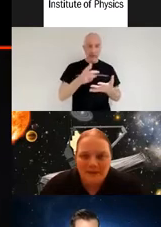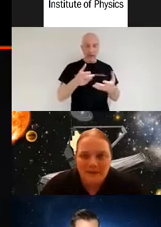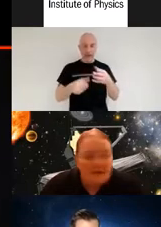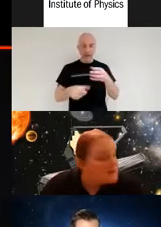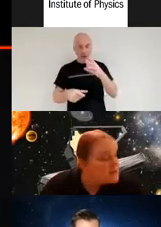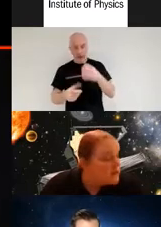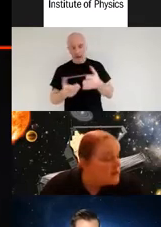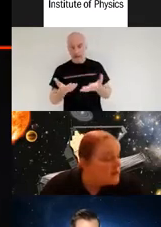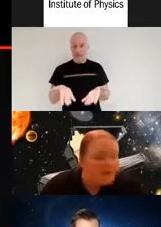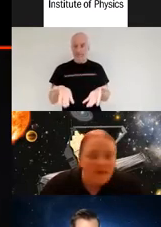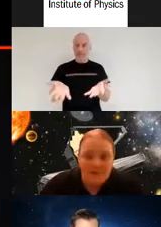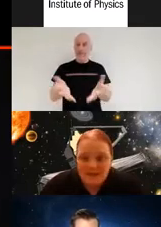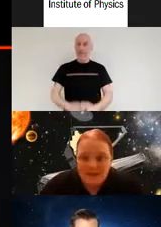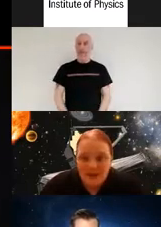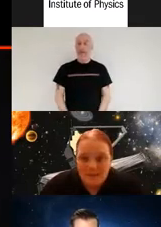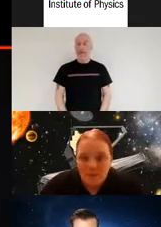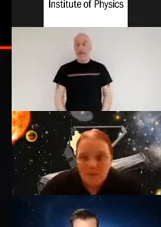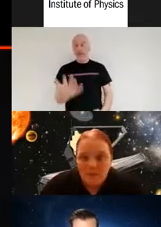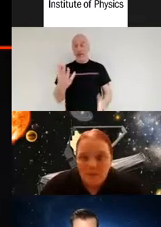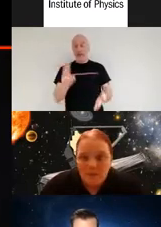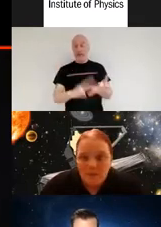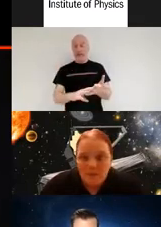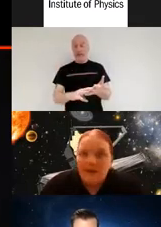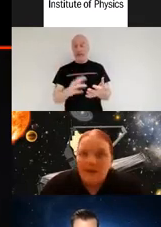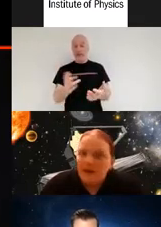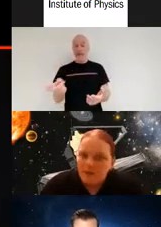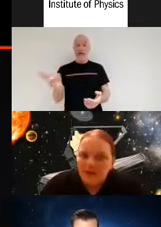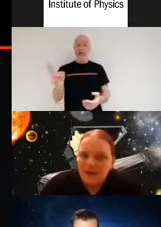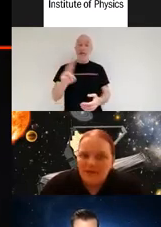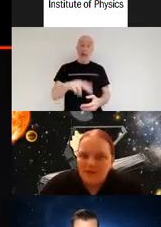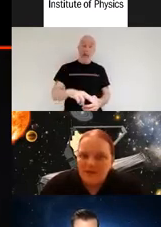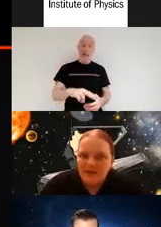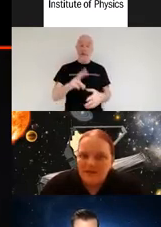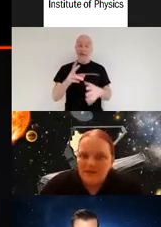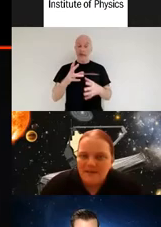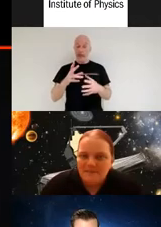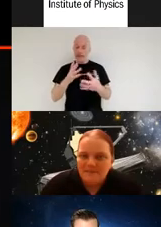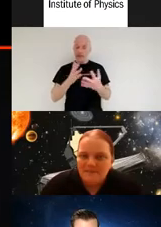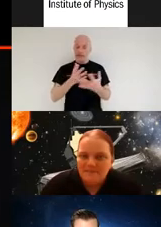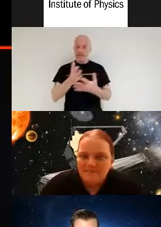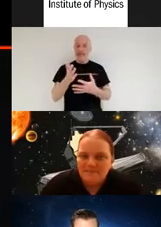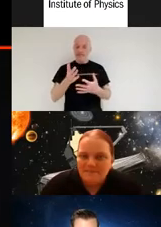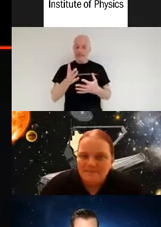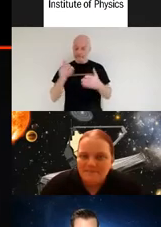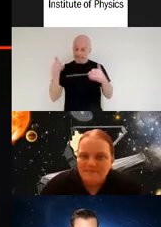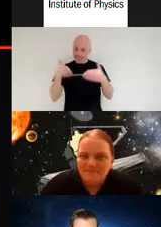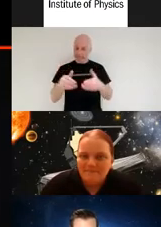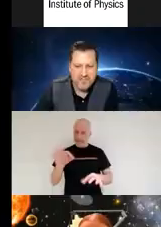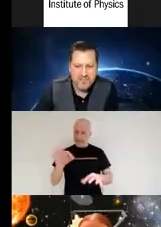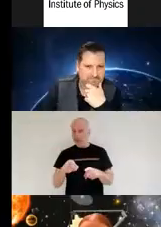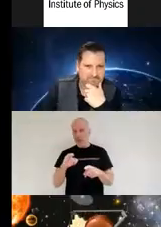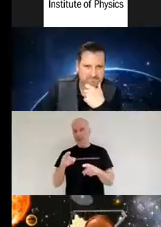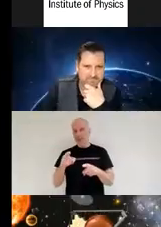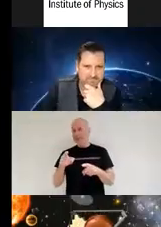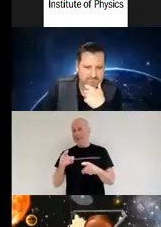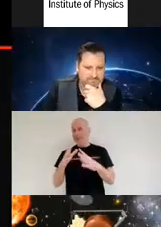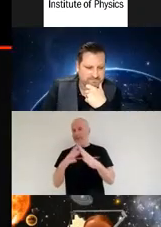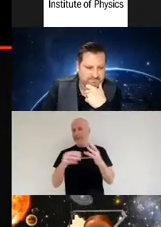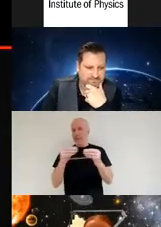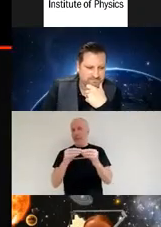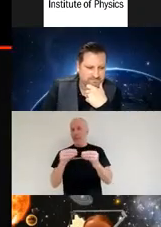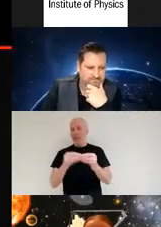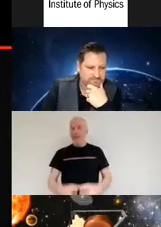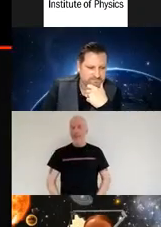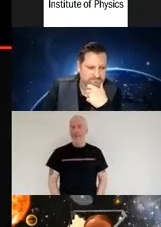a drink so in five minutes time we will come back and we'll get into the science thank you safe fantastic